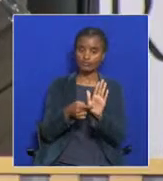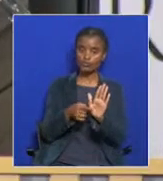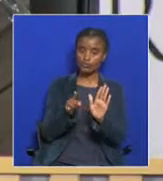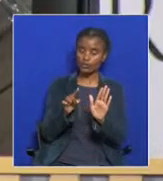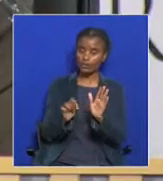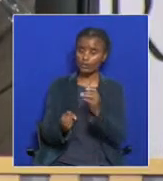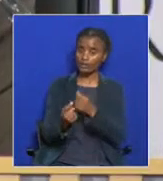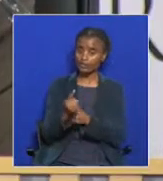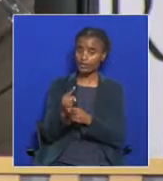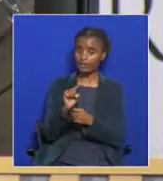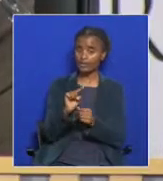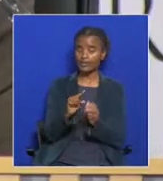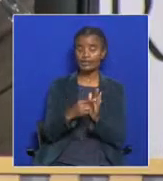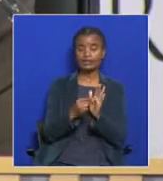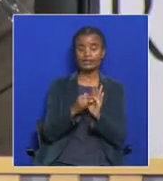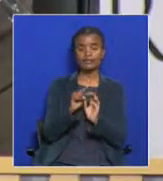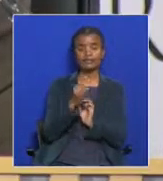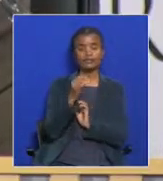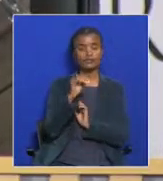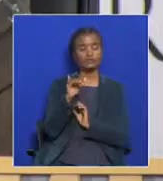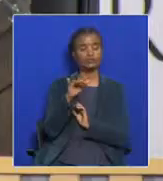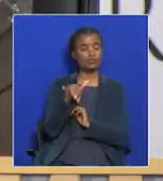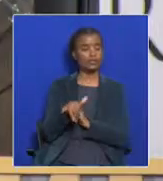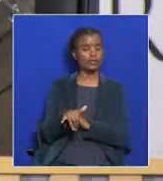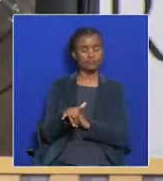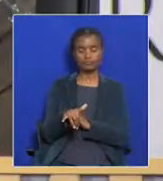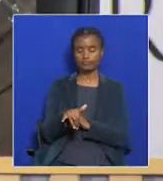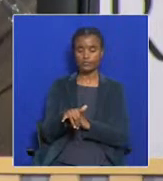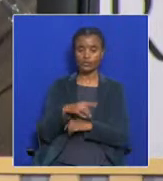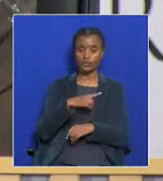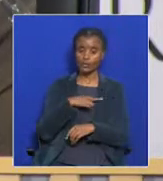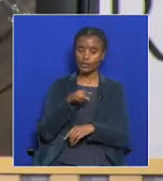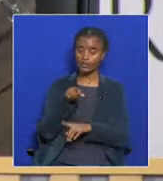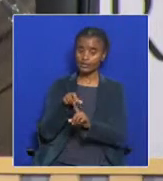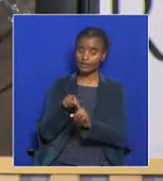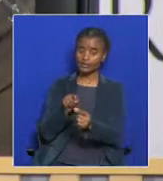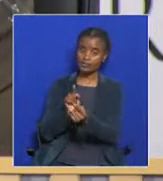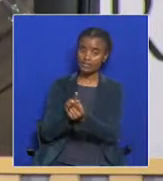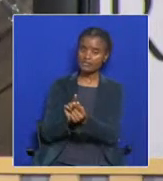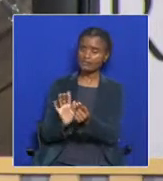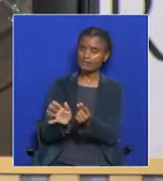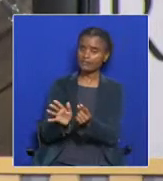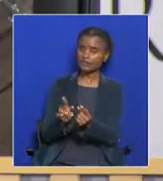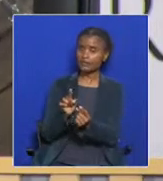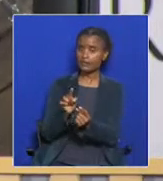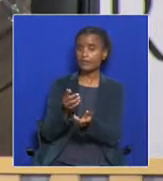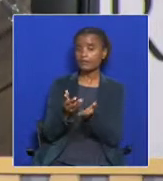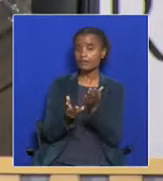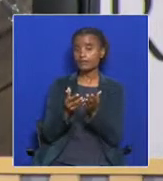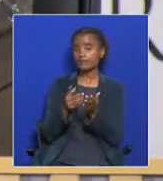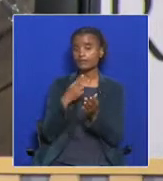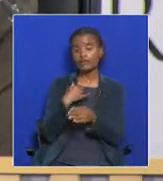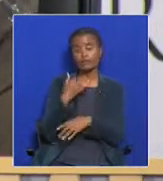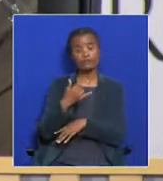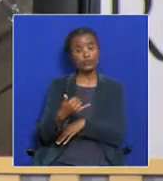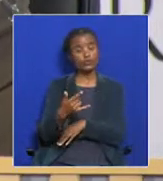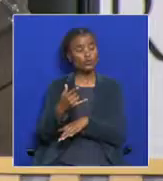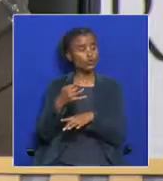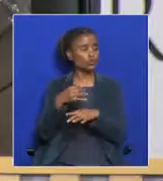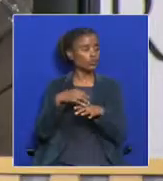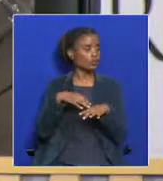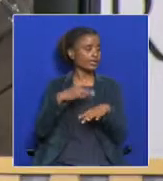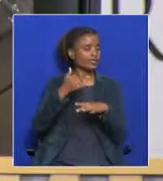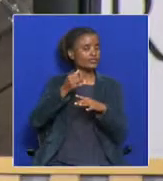July? I did meet with this individual. I'm sure even if he's called or we check his phone records or find out, or even from the